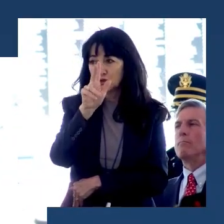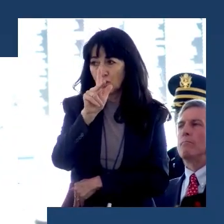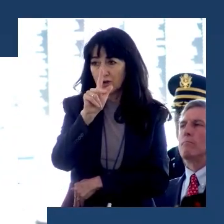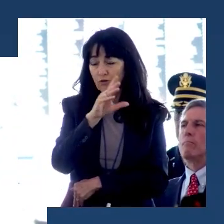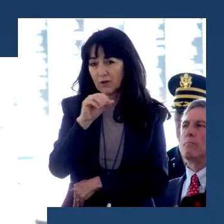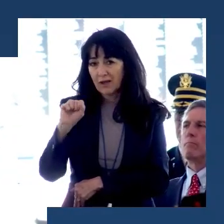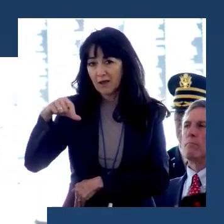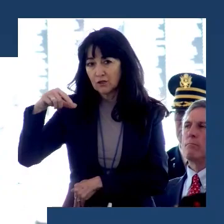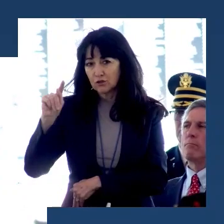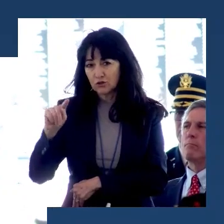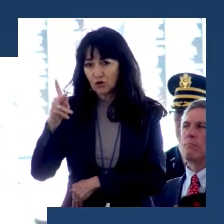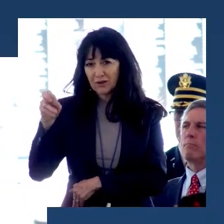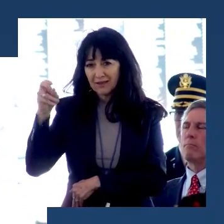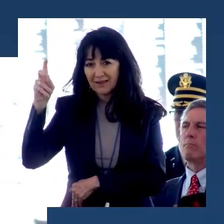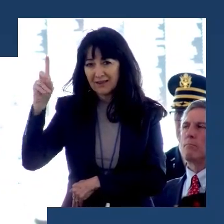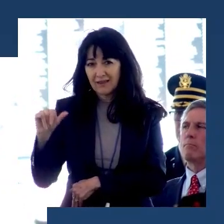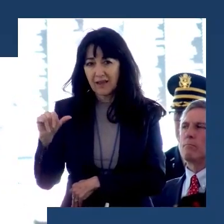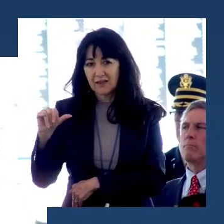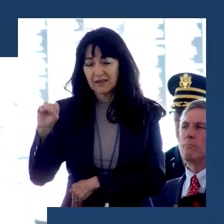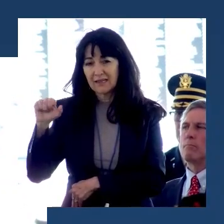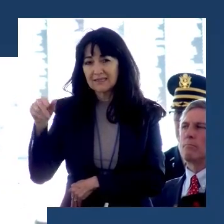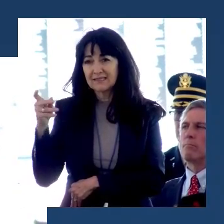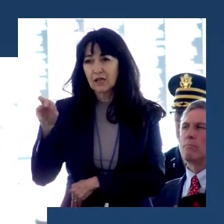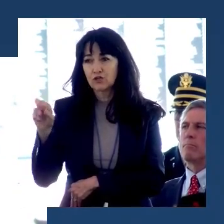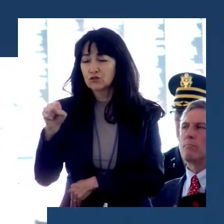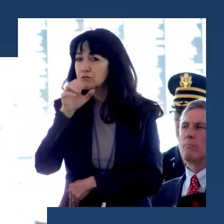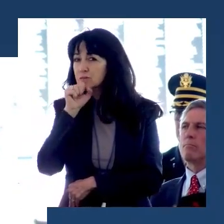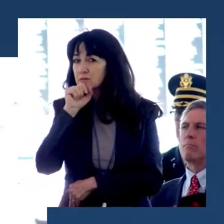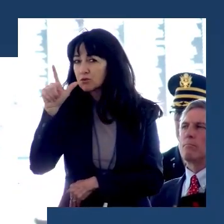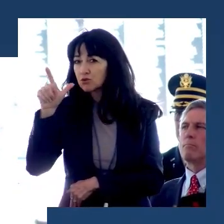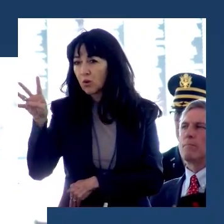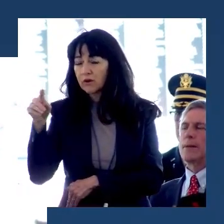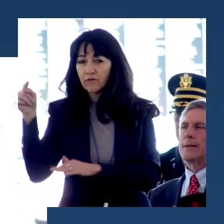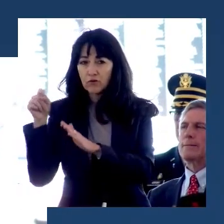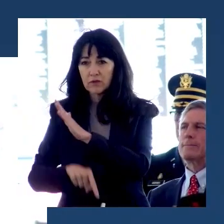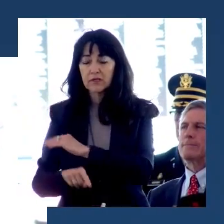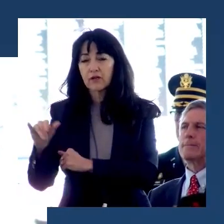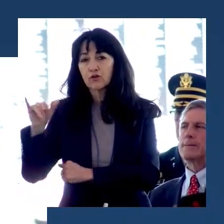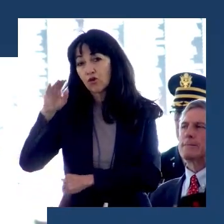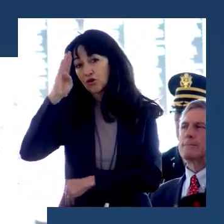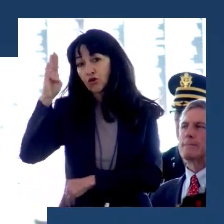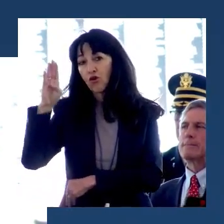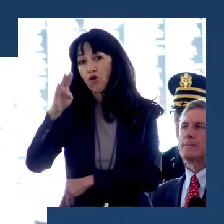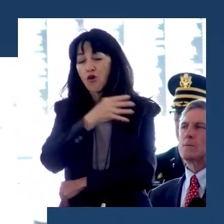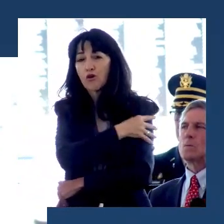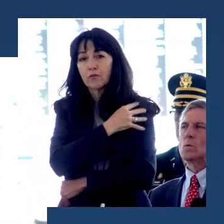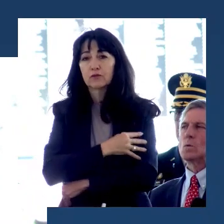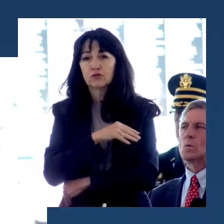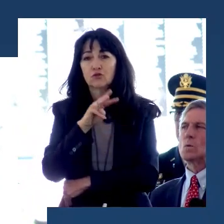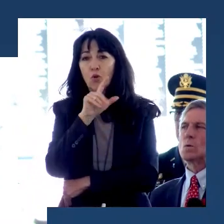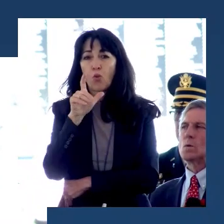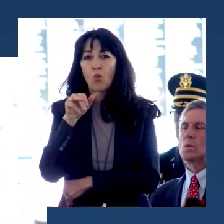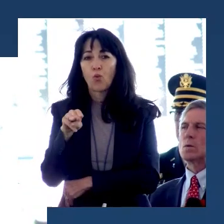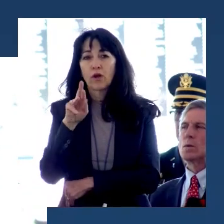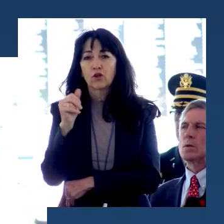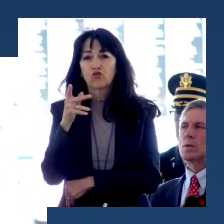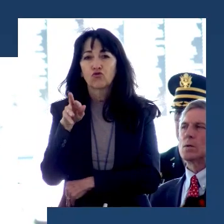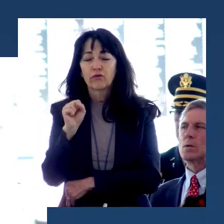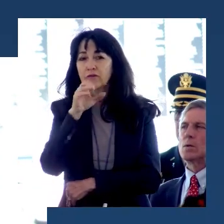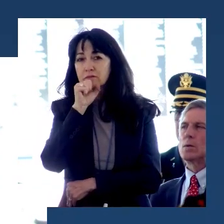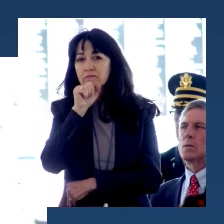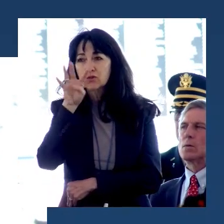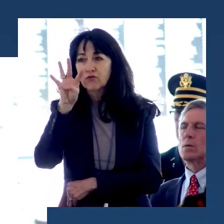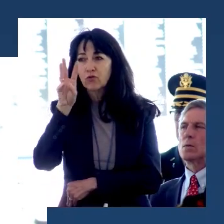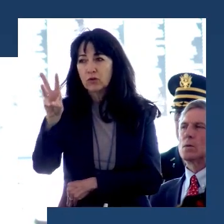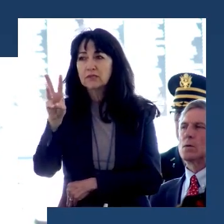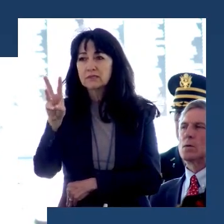and Sergeant Kennedy Sanders, age 24. Also killed was Army Sergeant William Rivers, age 46,